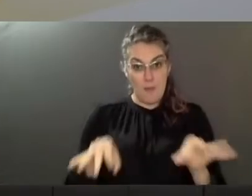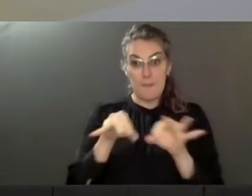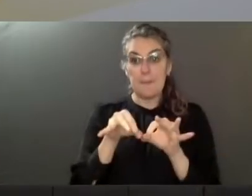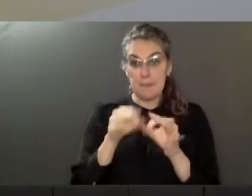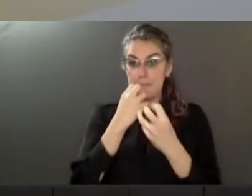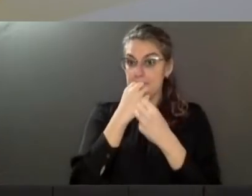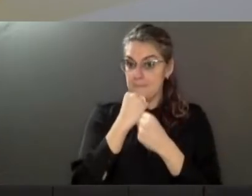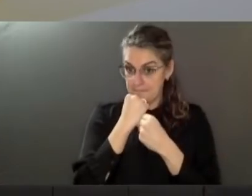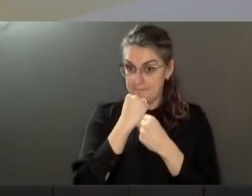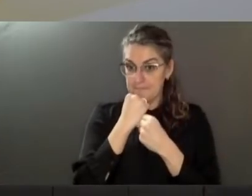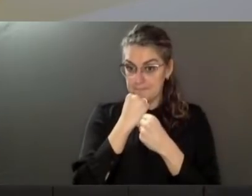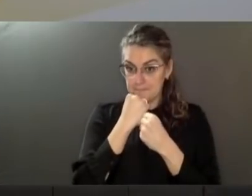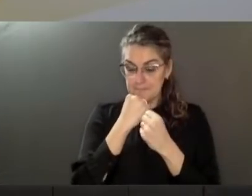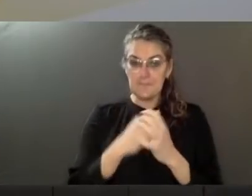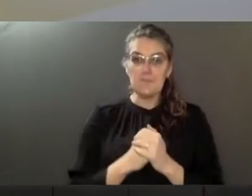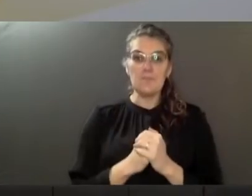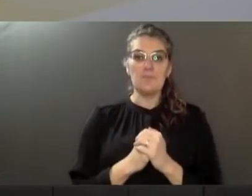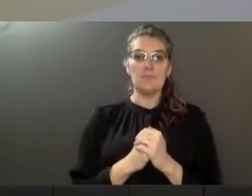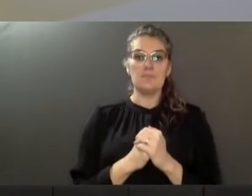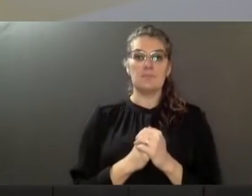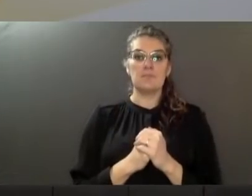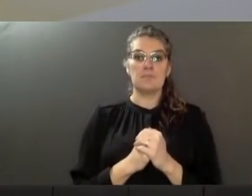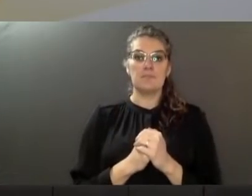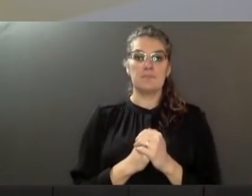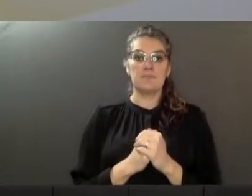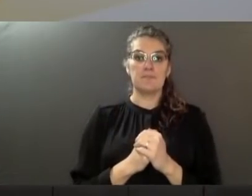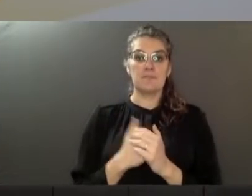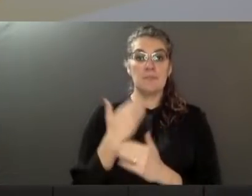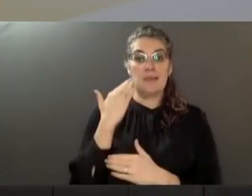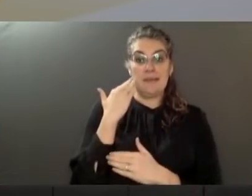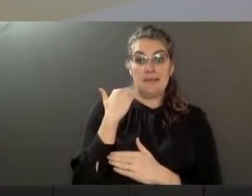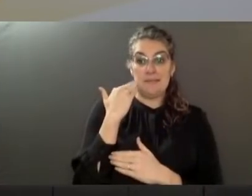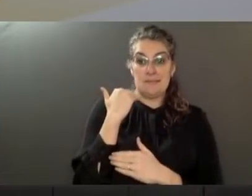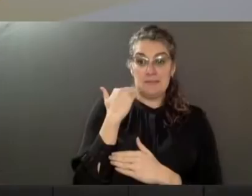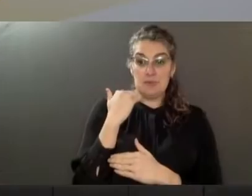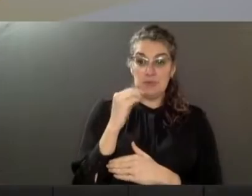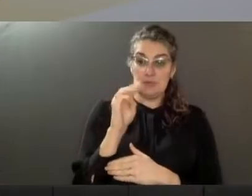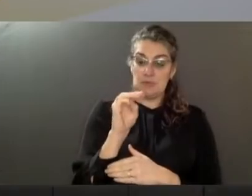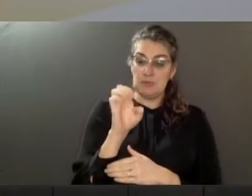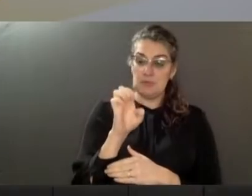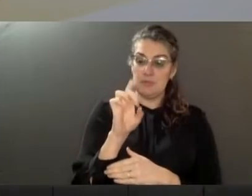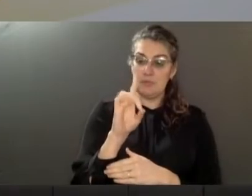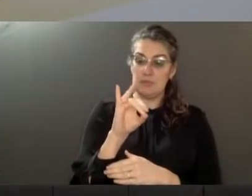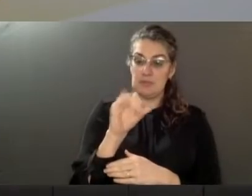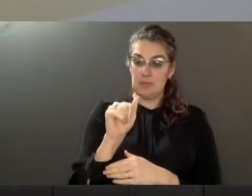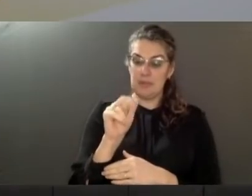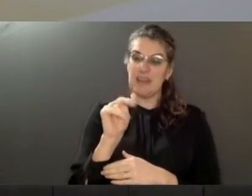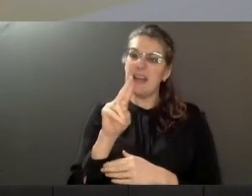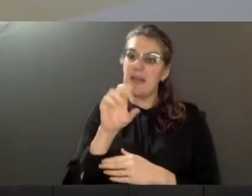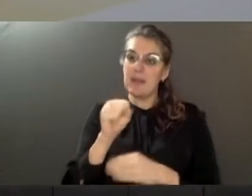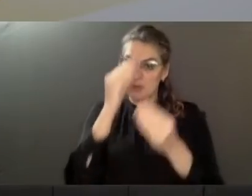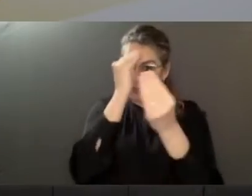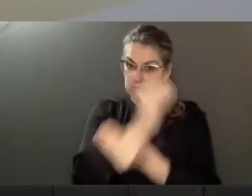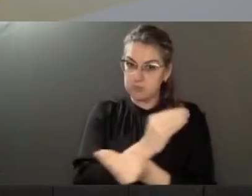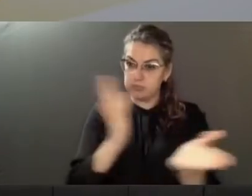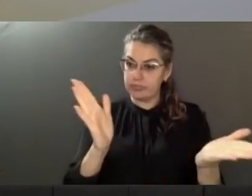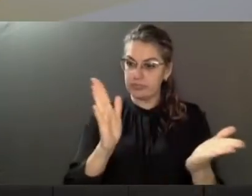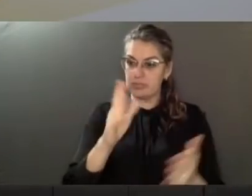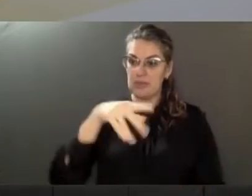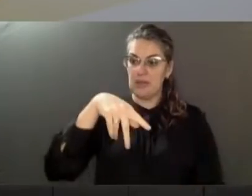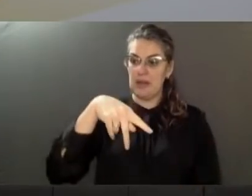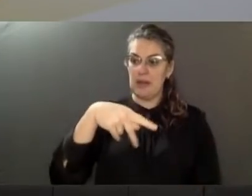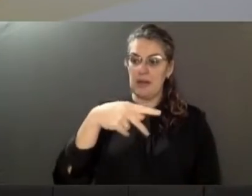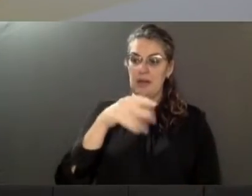There have been media reports about a temporary production slowdown of the Pfizer product that will reduce the supply of vaccine available in